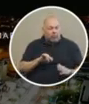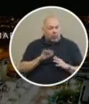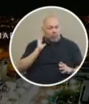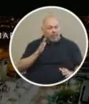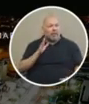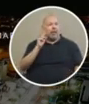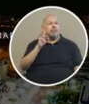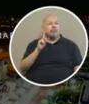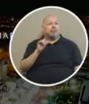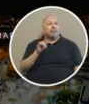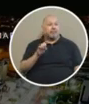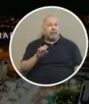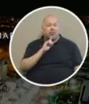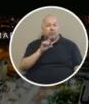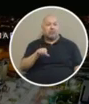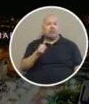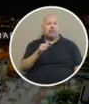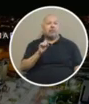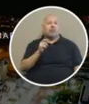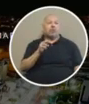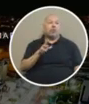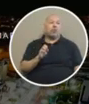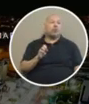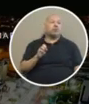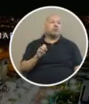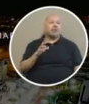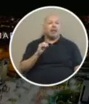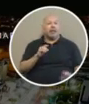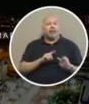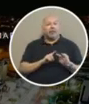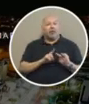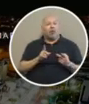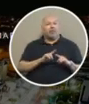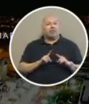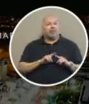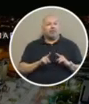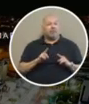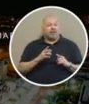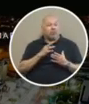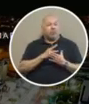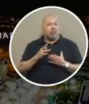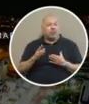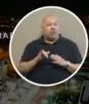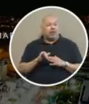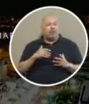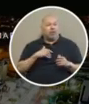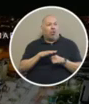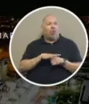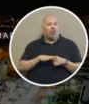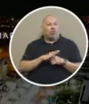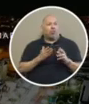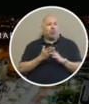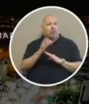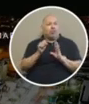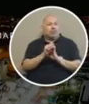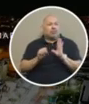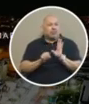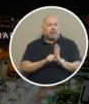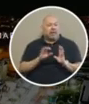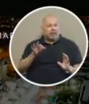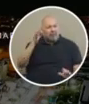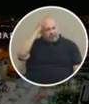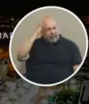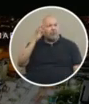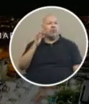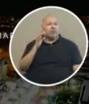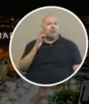updated just as another source to tie in all of the different resources that would come either locally through the state or federal